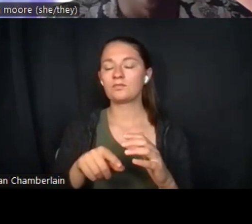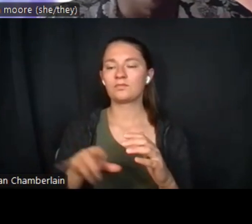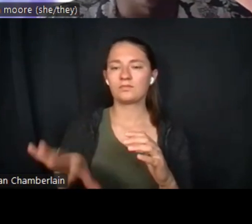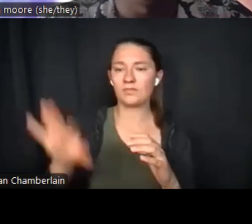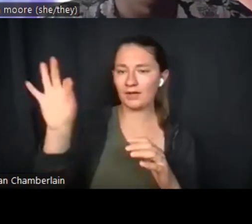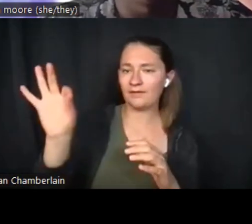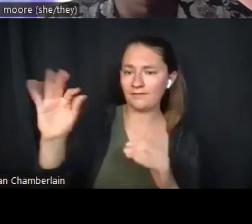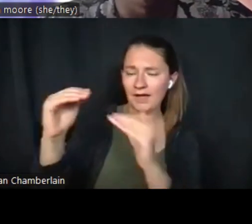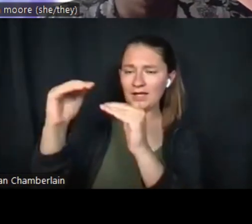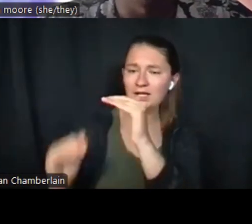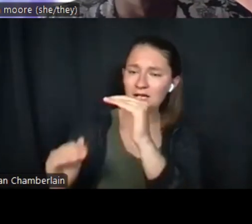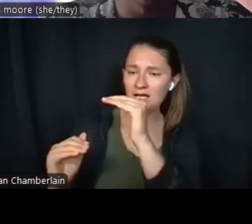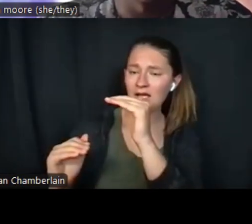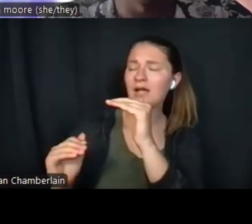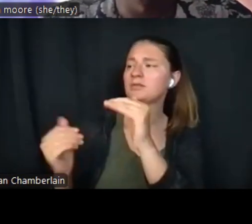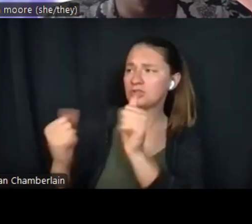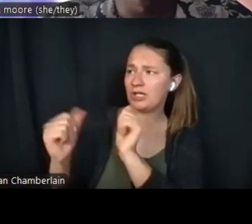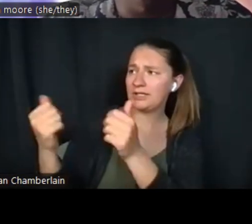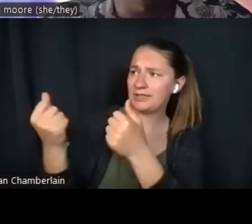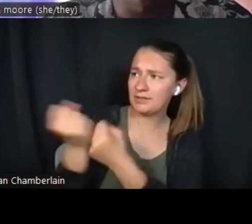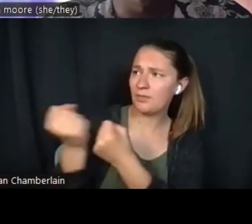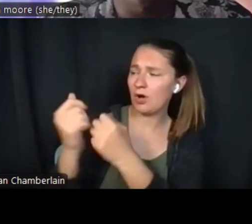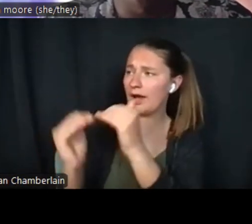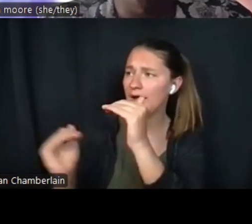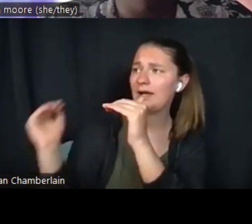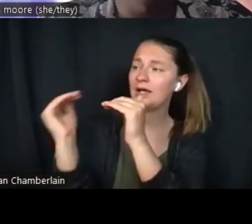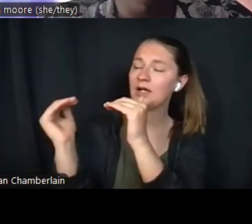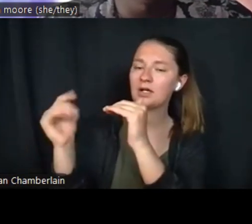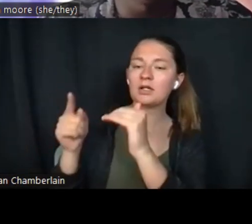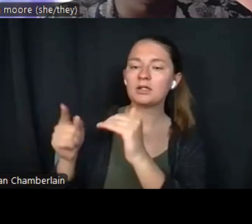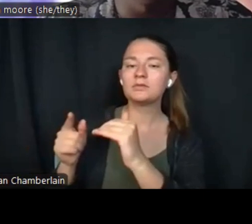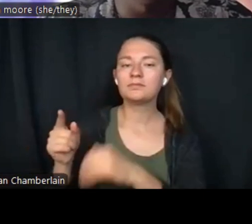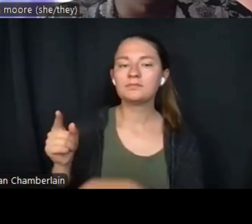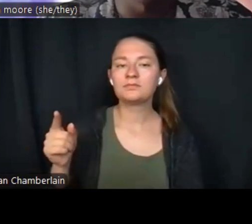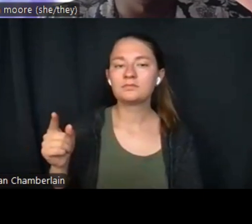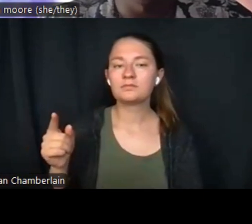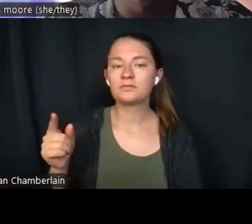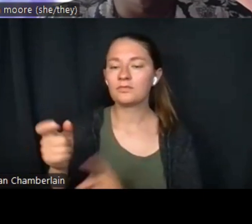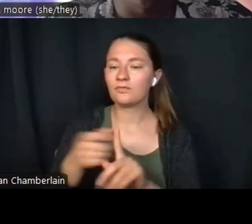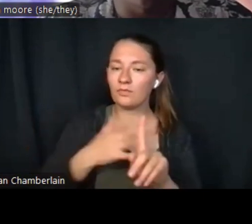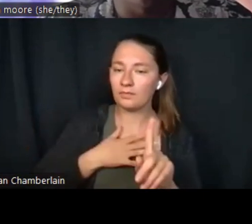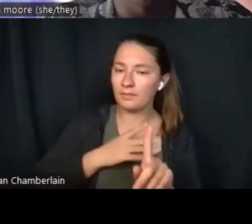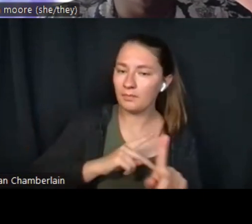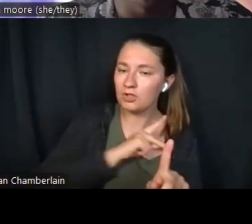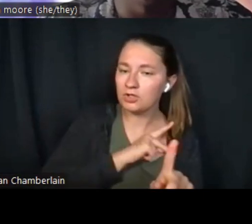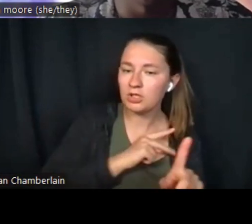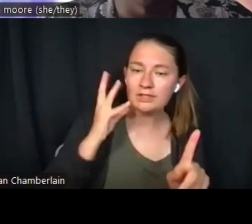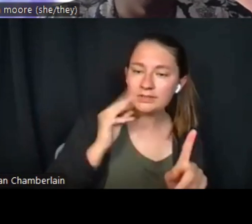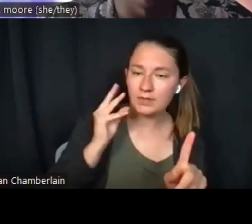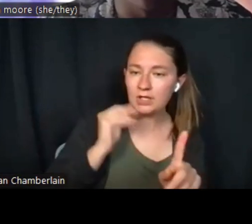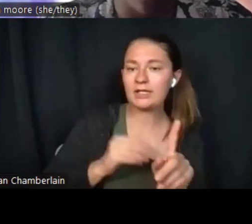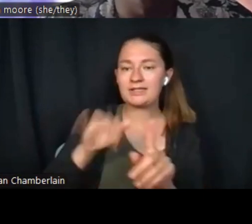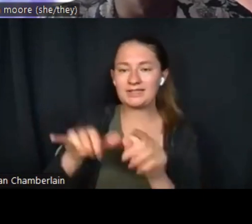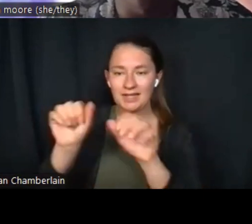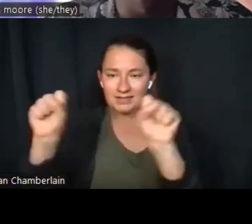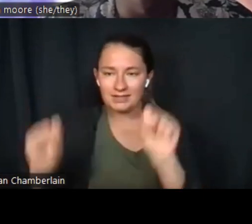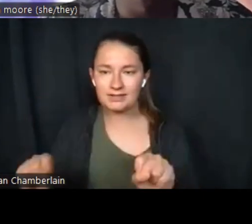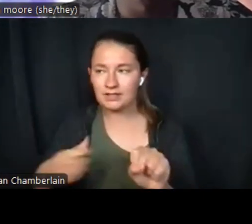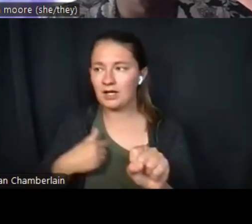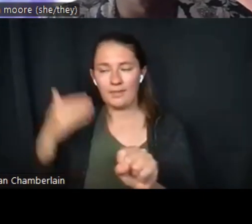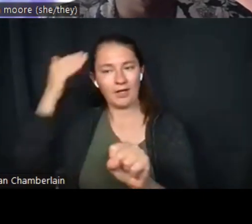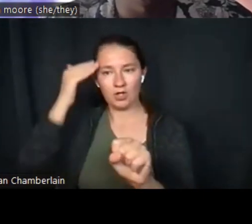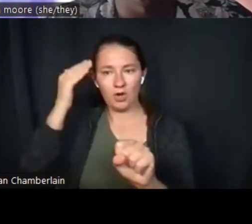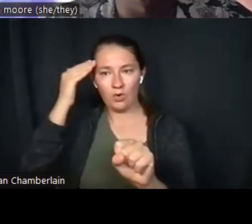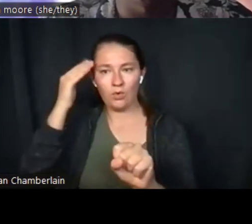system, either just through personal experience interacting with the system or through conversation